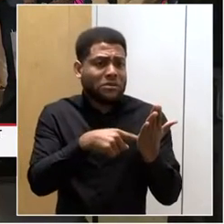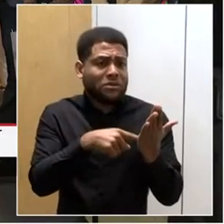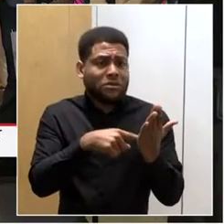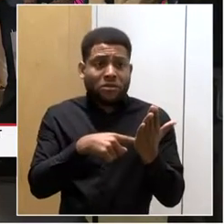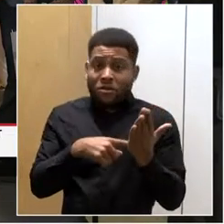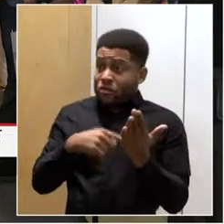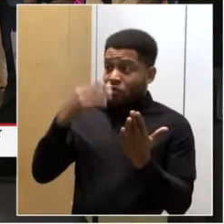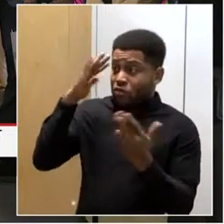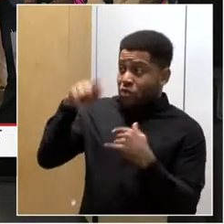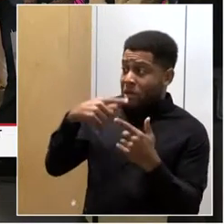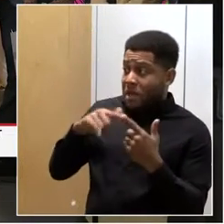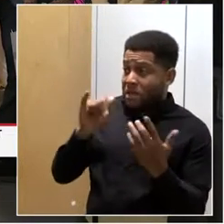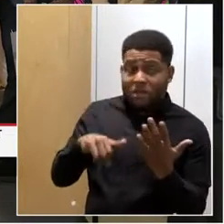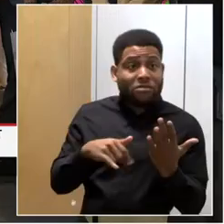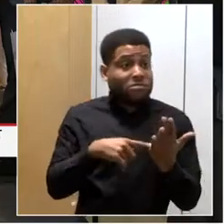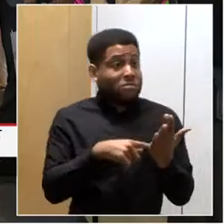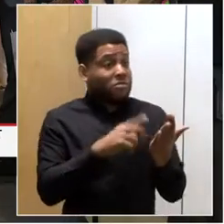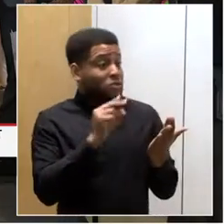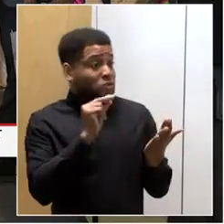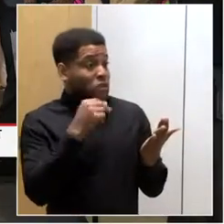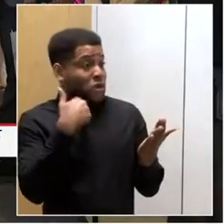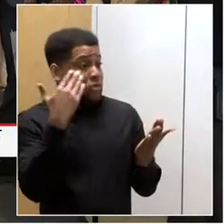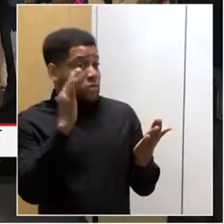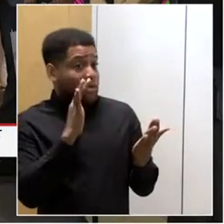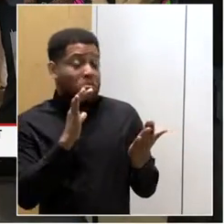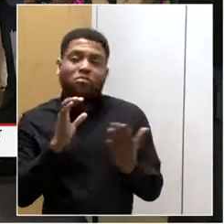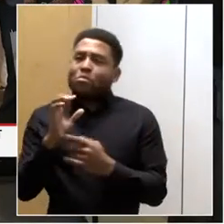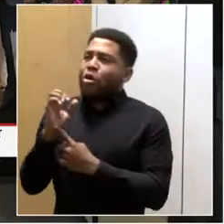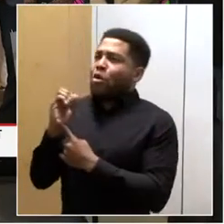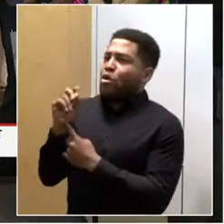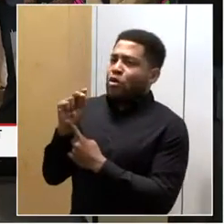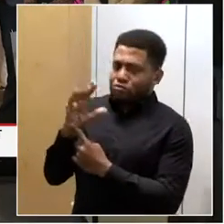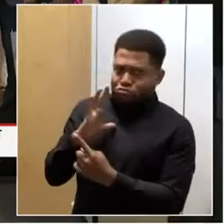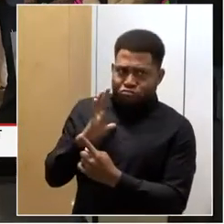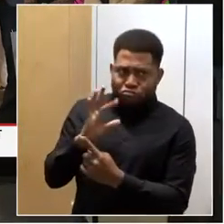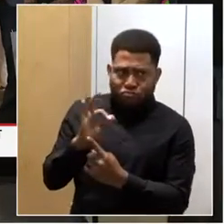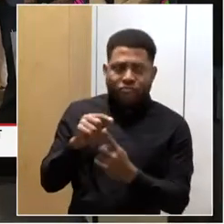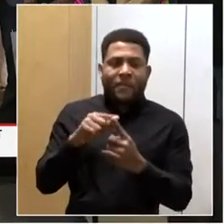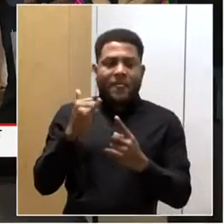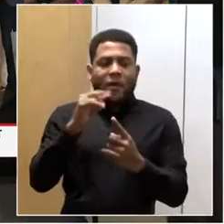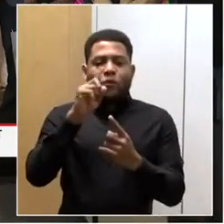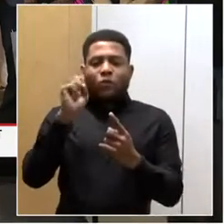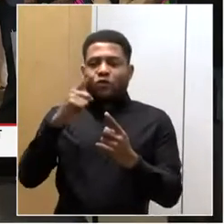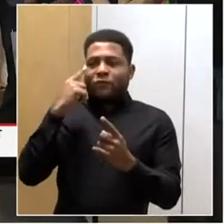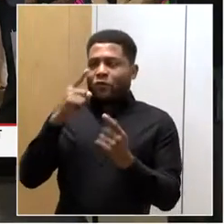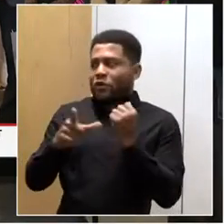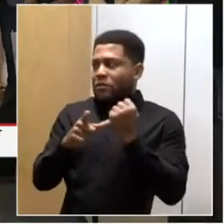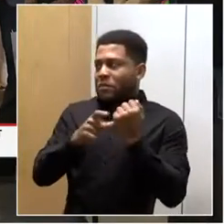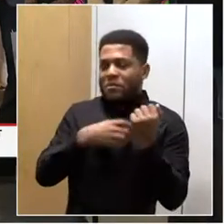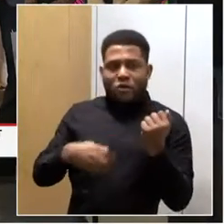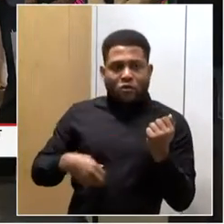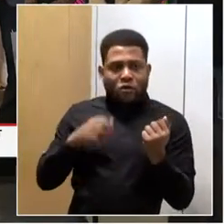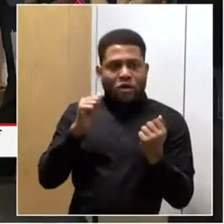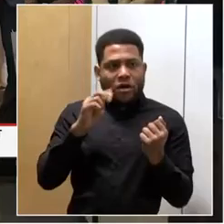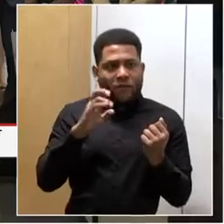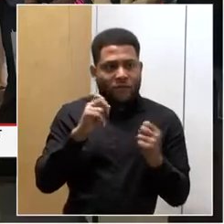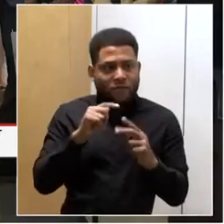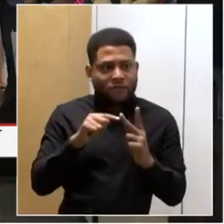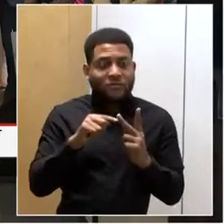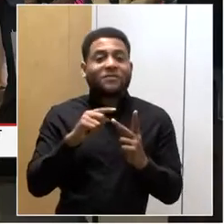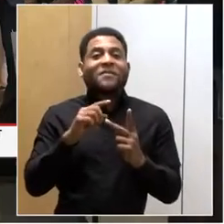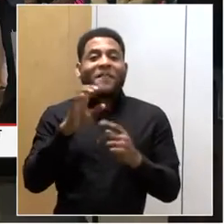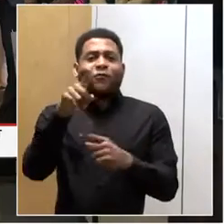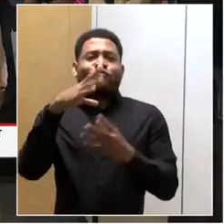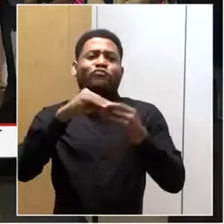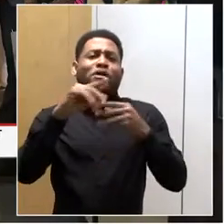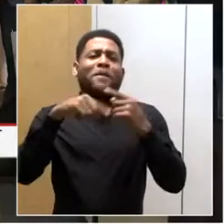No. Okay, second question for the Deputy Mayor, if you don't mind. You mentioned Formula One over the weekend.